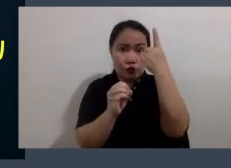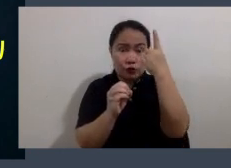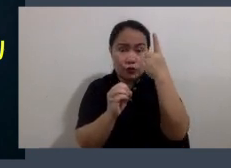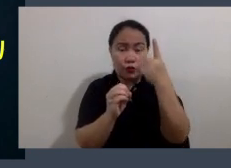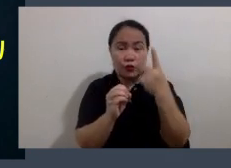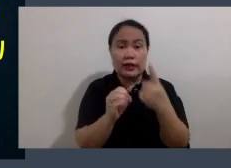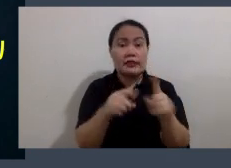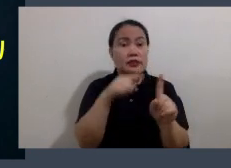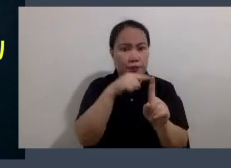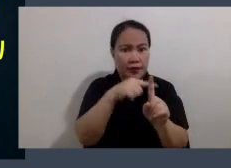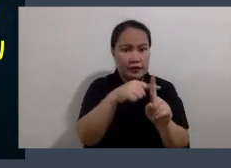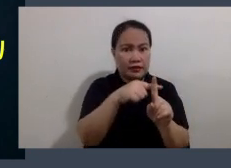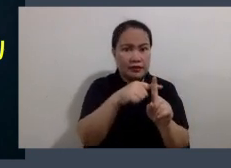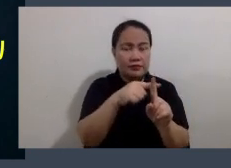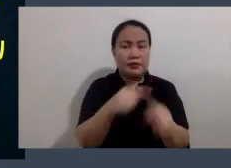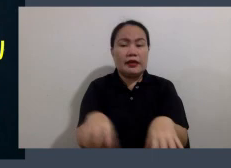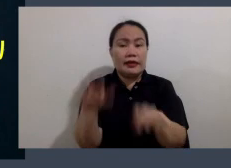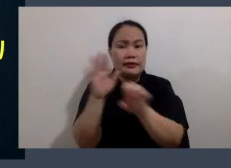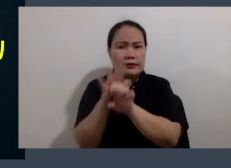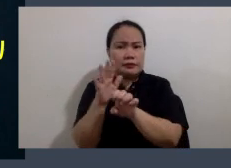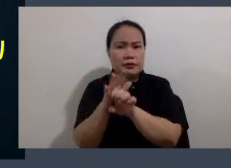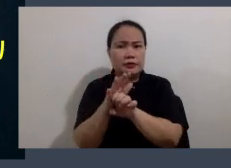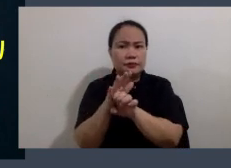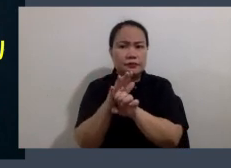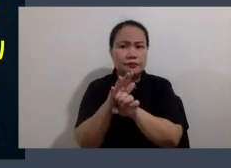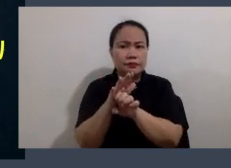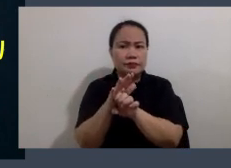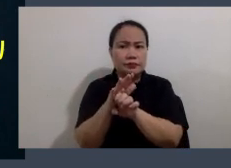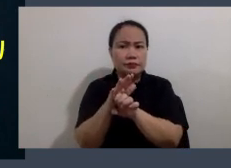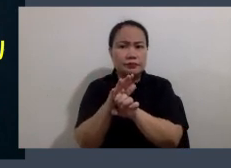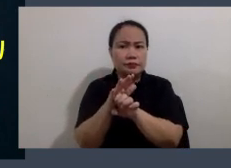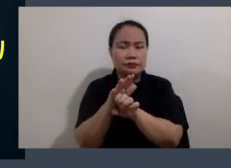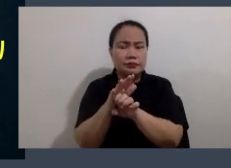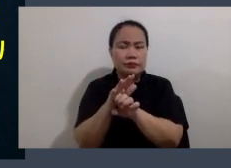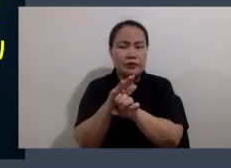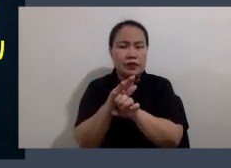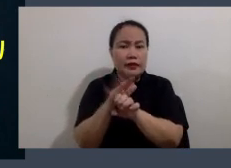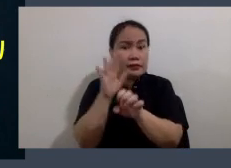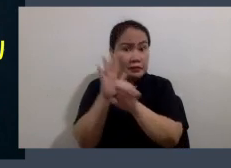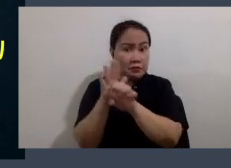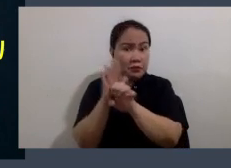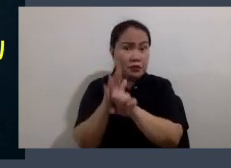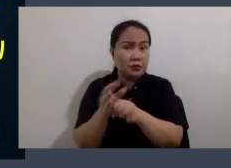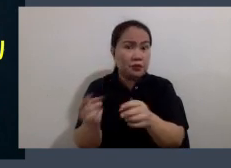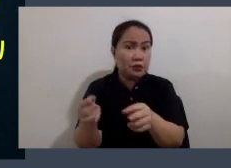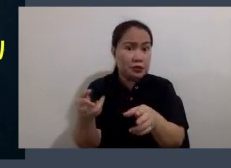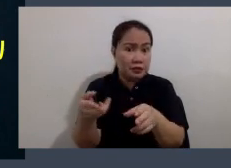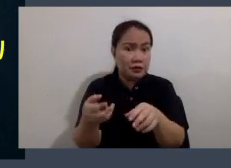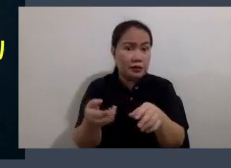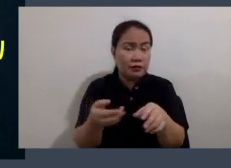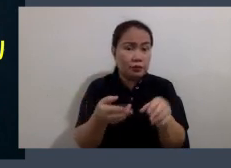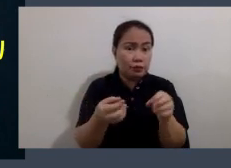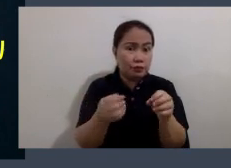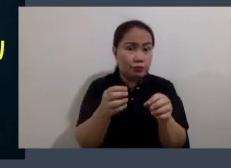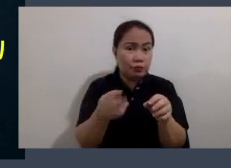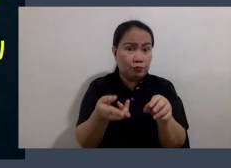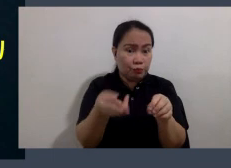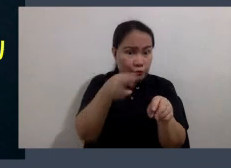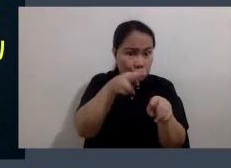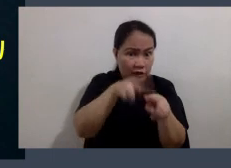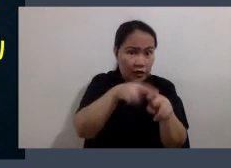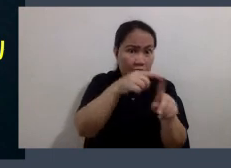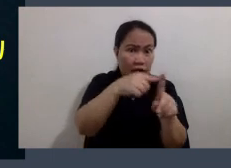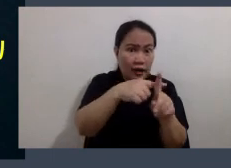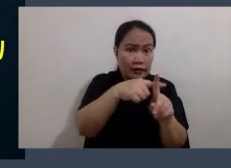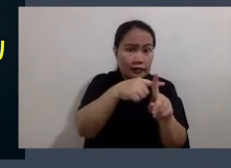So, kanina, yung example natin sa mga situations, naglalagay pa tayo ng sign ng plus, di ba? Positive. Now, remember